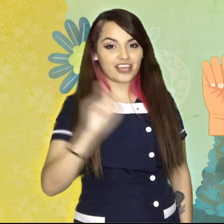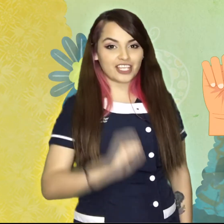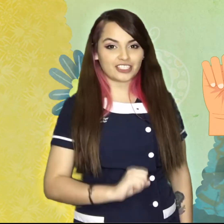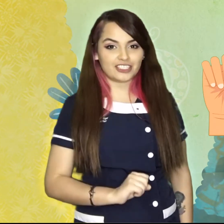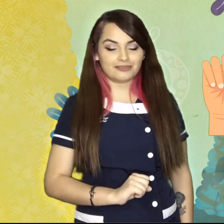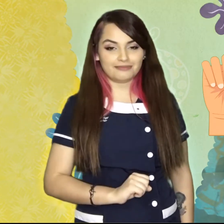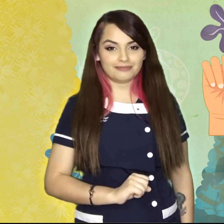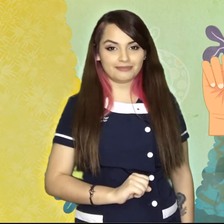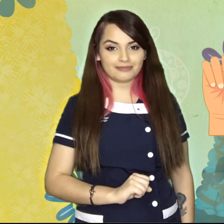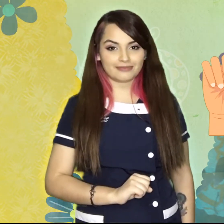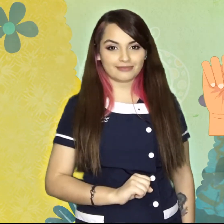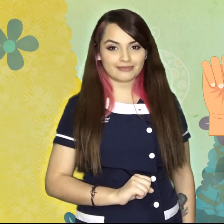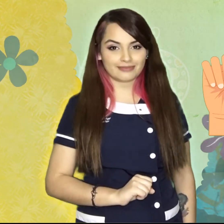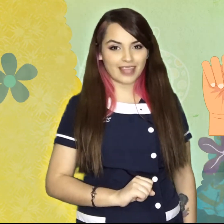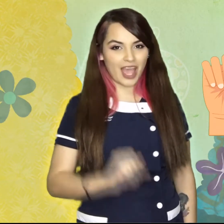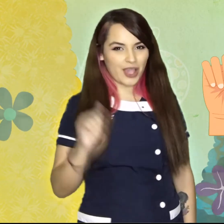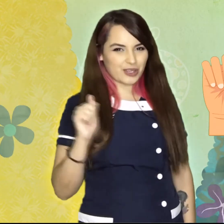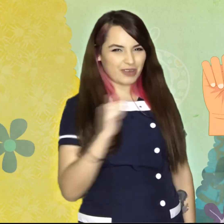Finger.